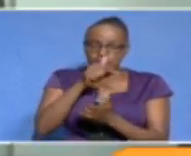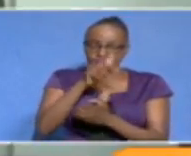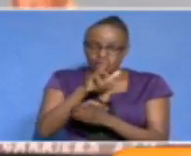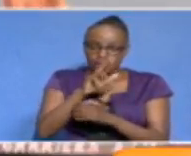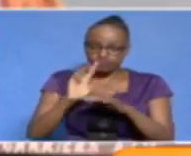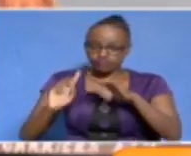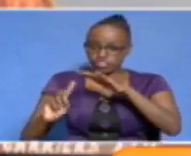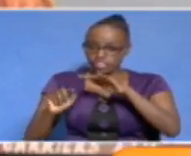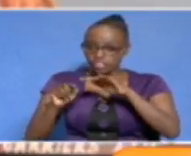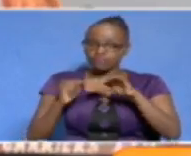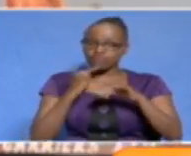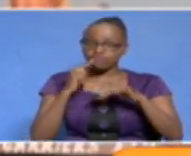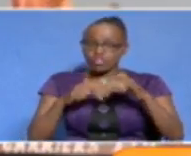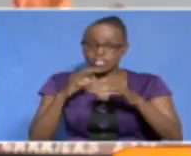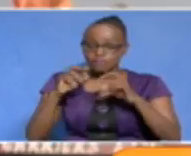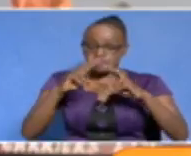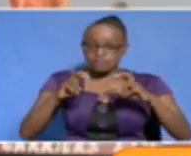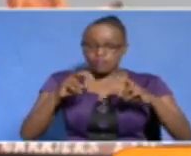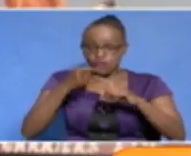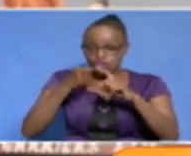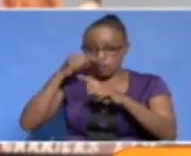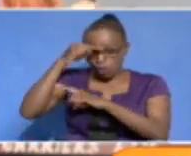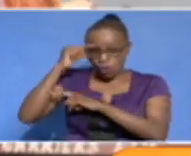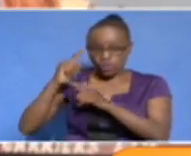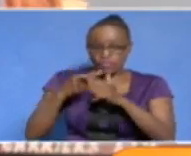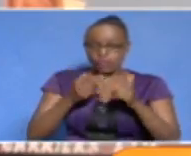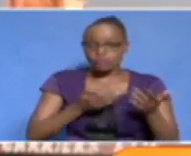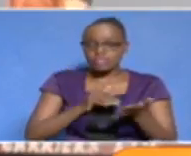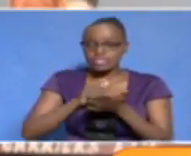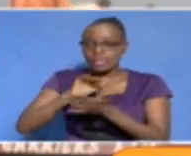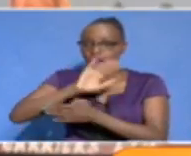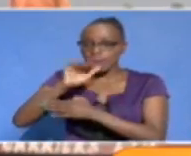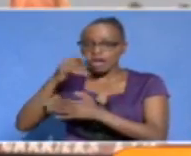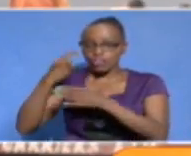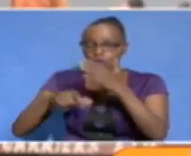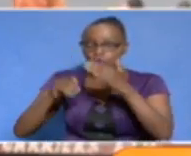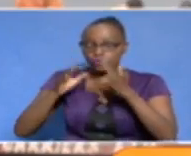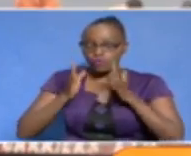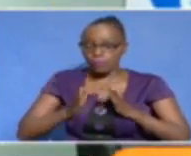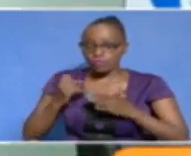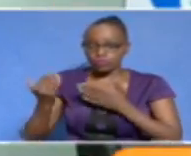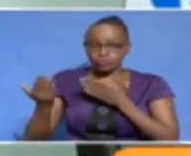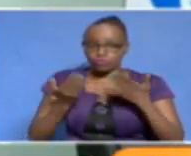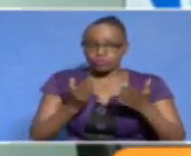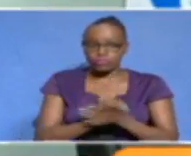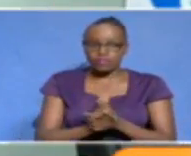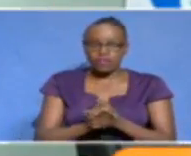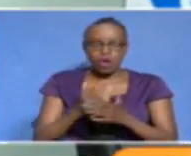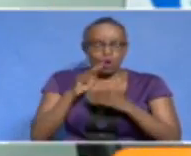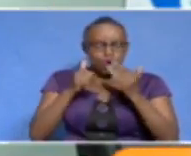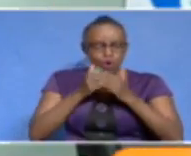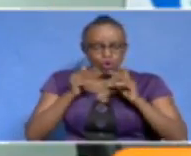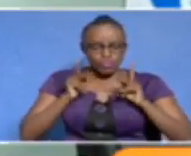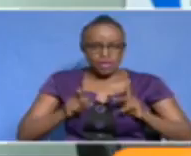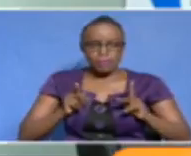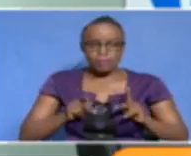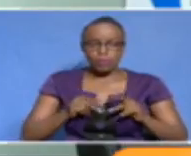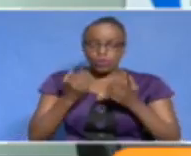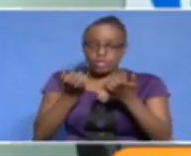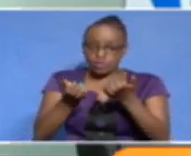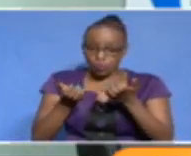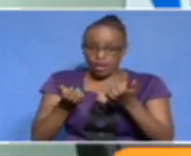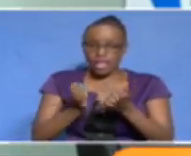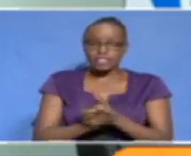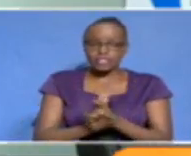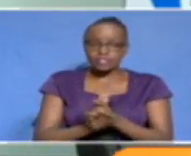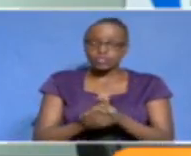goods are not inspected from the country of origin, they will be shipped back at the cost of the importer. Everybody is required